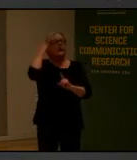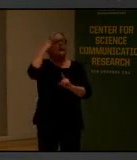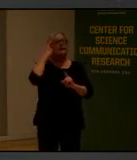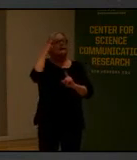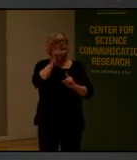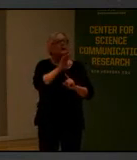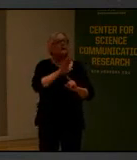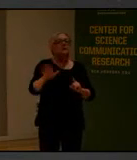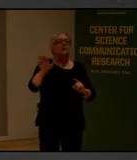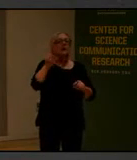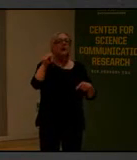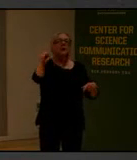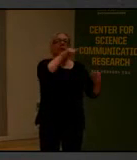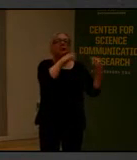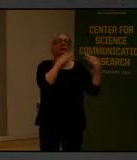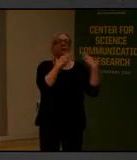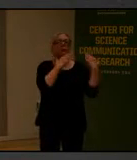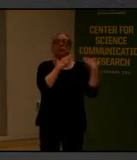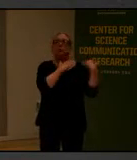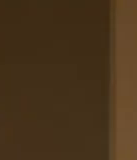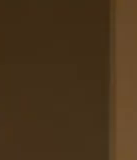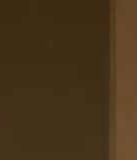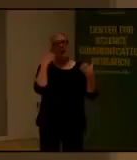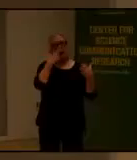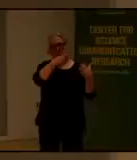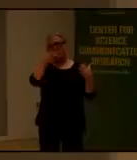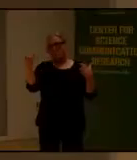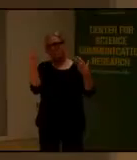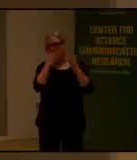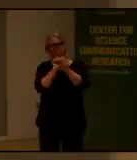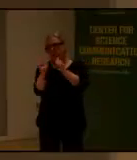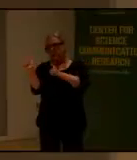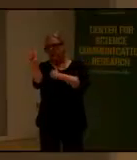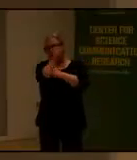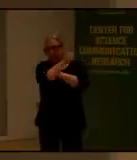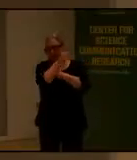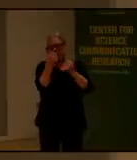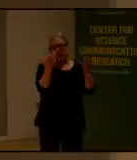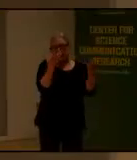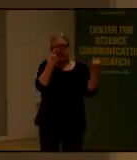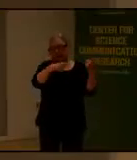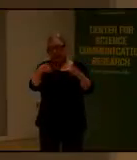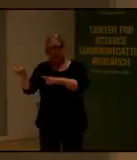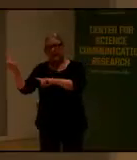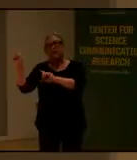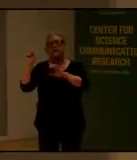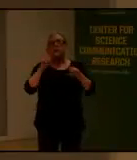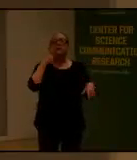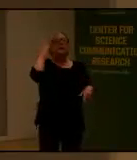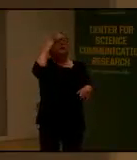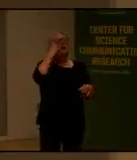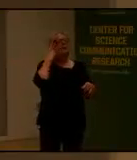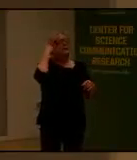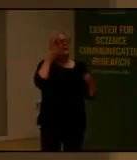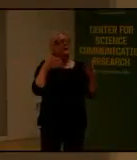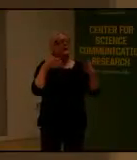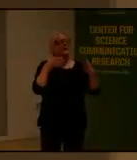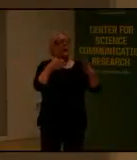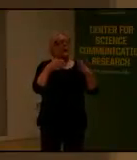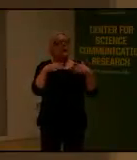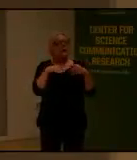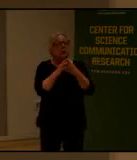obligation of, and we already, I know you guys are ahead of the curve here on a lot of this, thinking about ways to foster